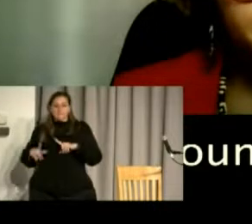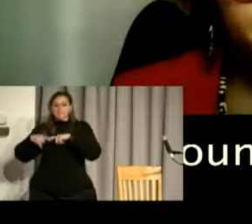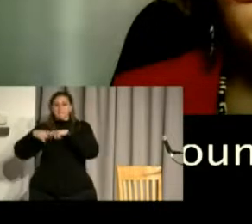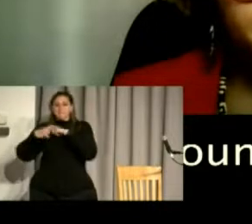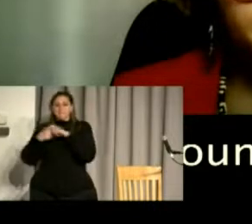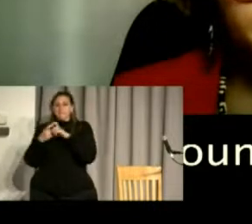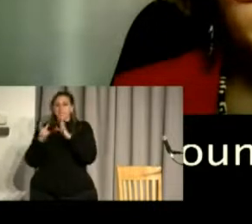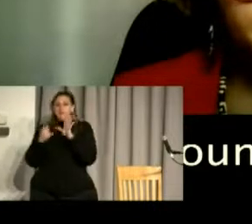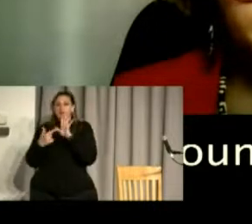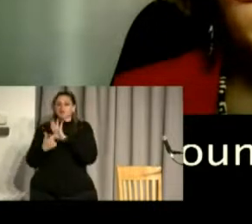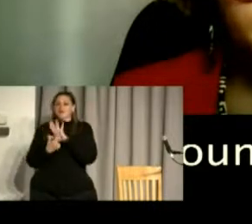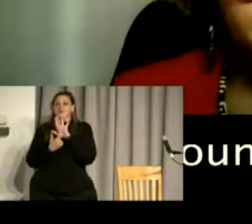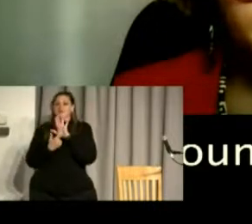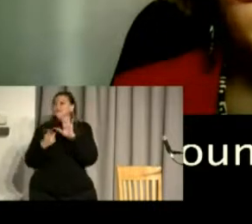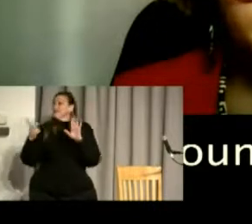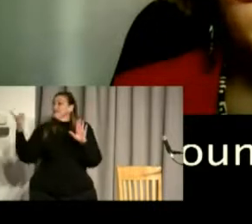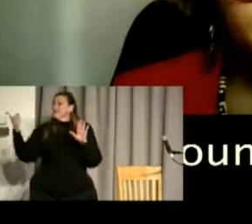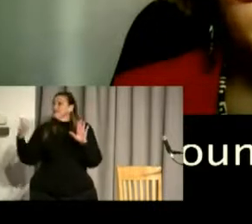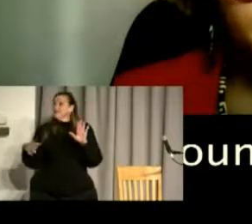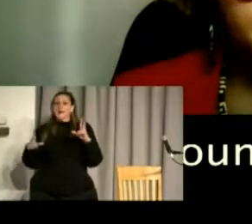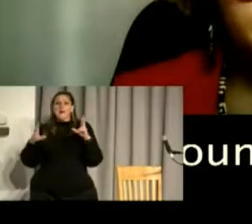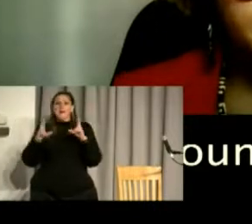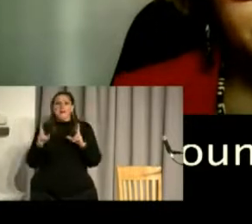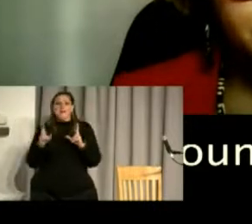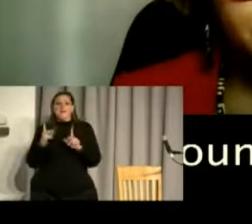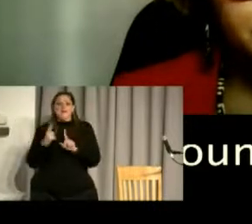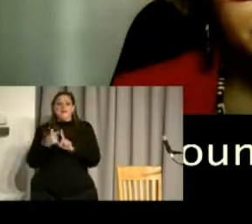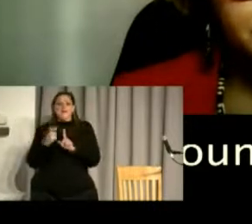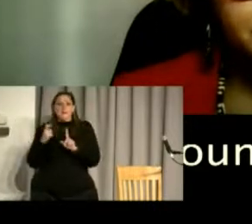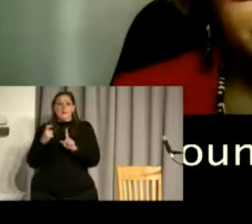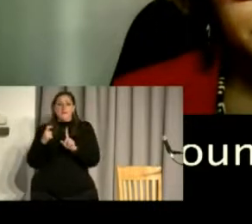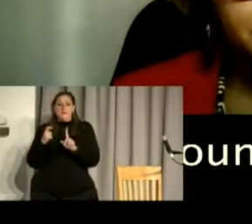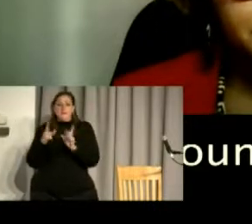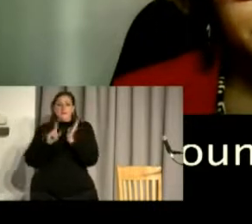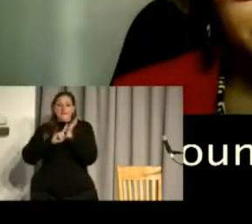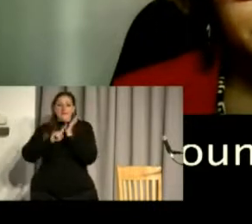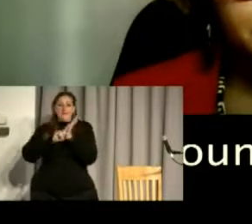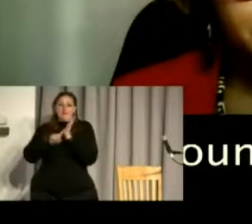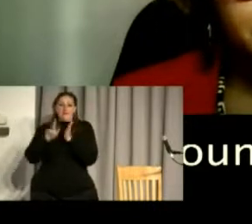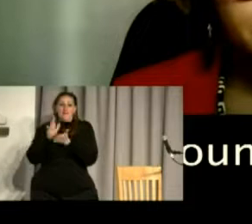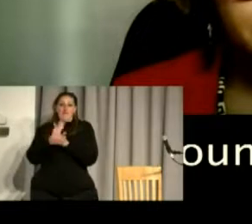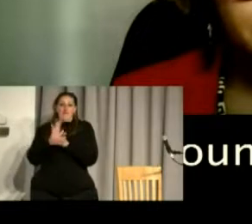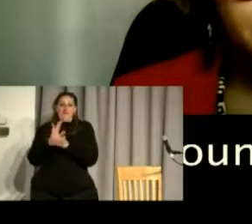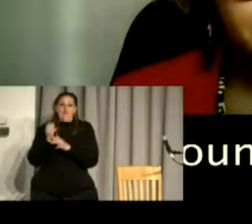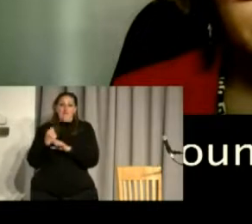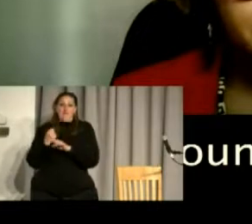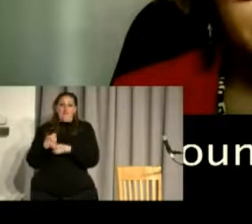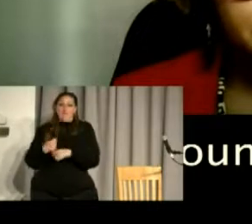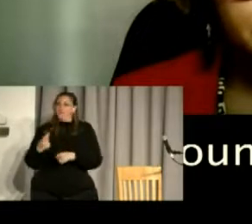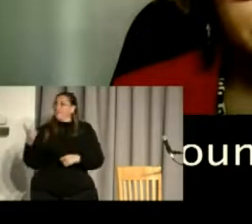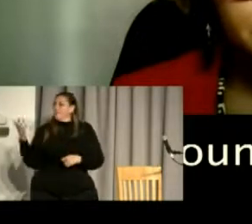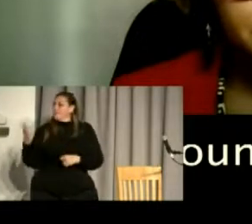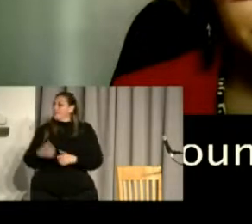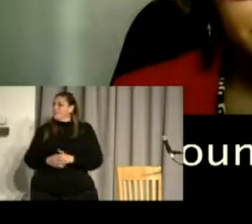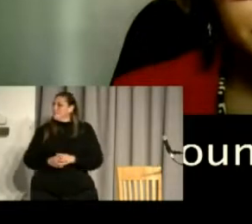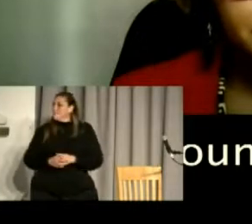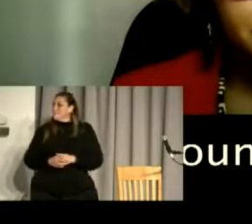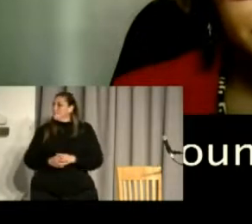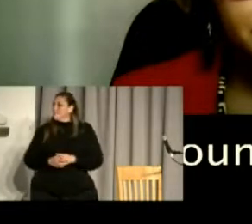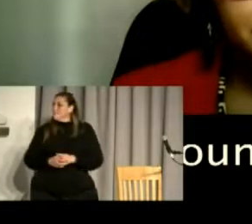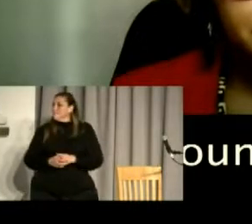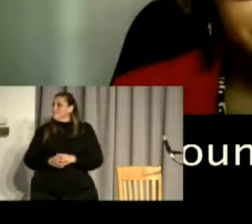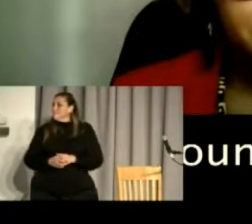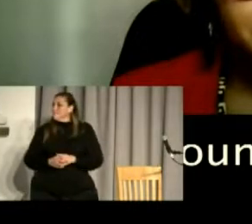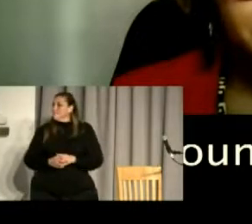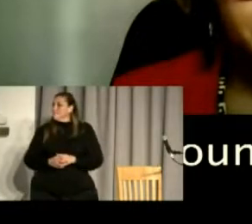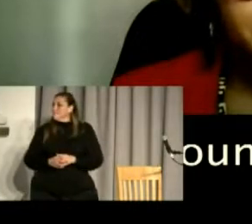my screen and share a clip from the investigative film that we produced. Let's see if I can make